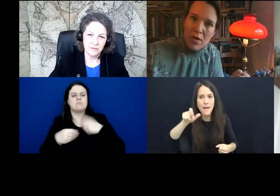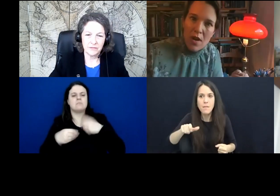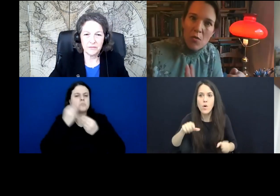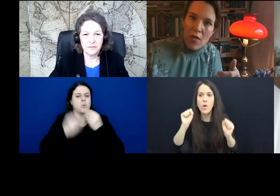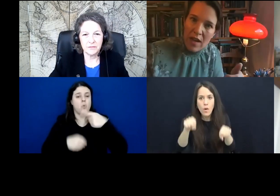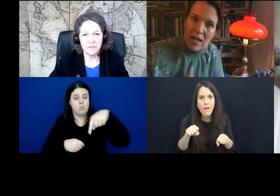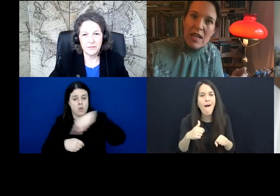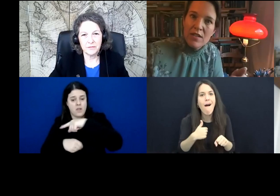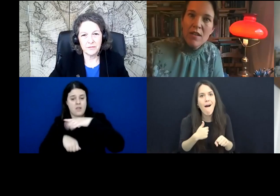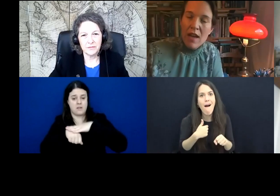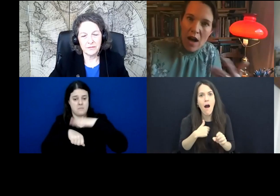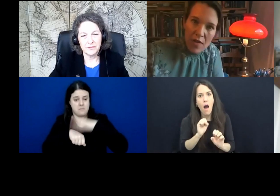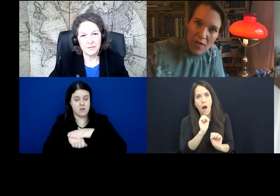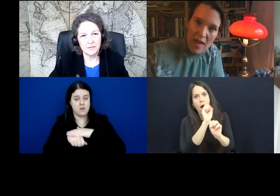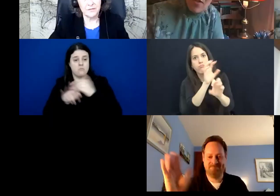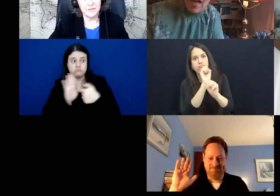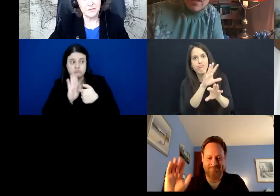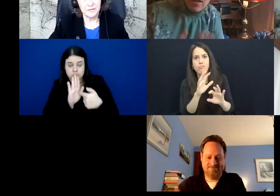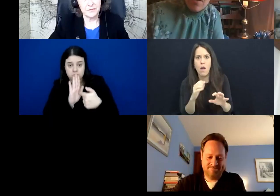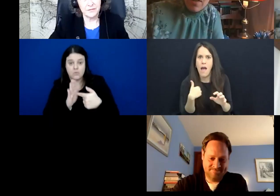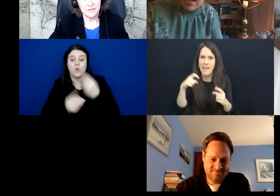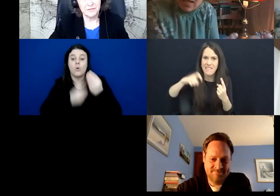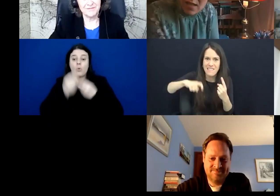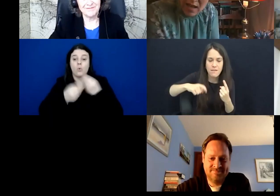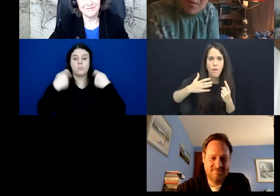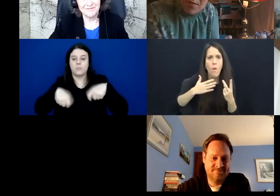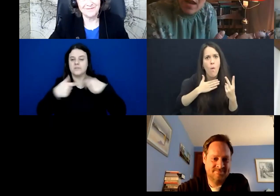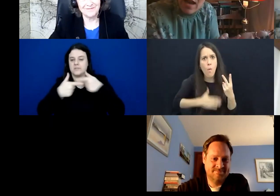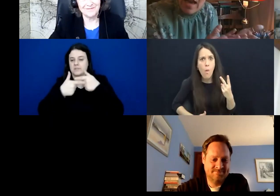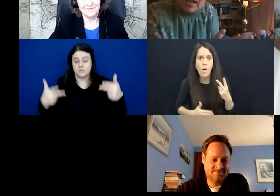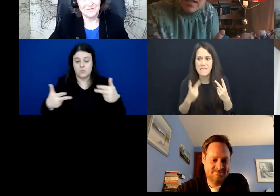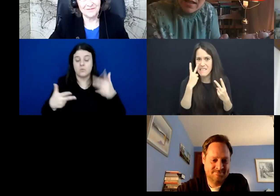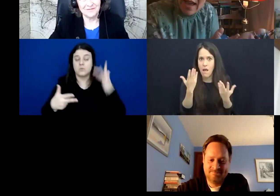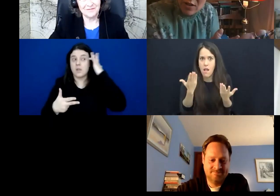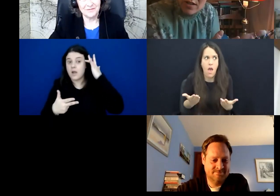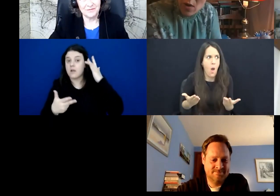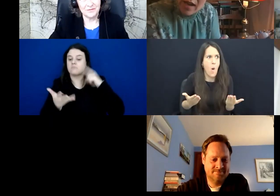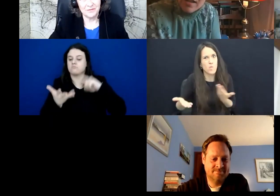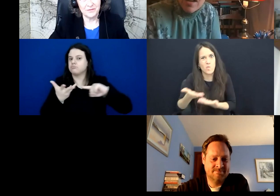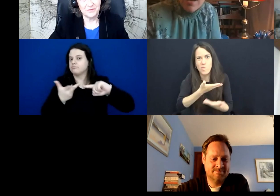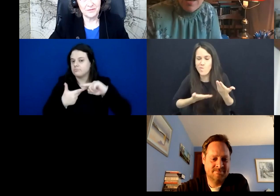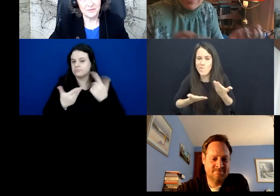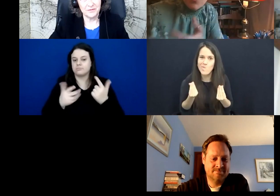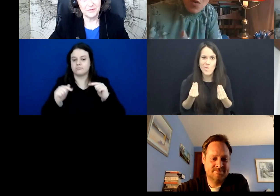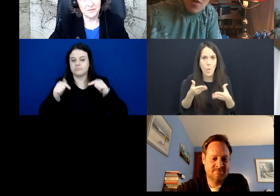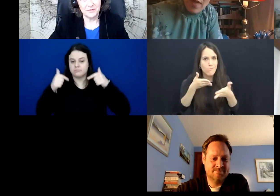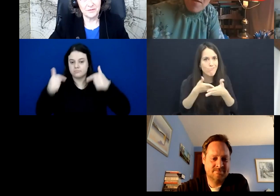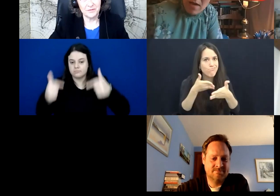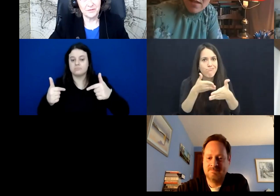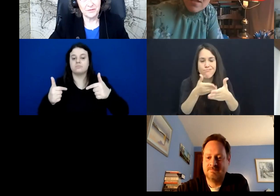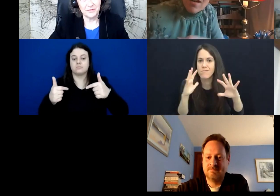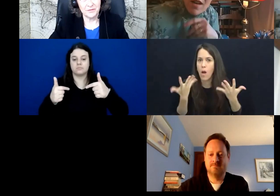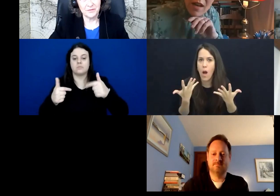report what they need, how they think that the existing aids and gadgets work, and what